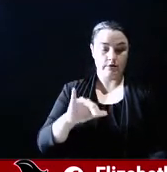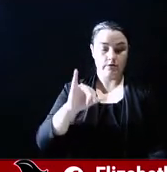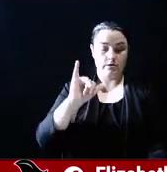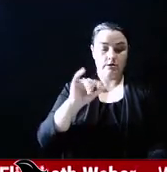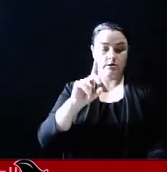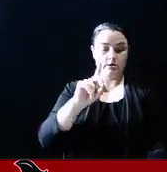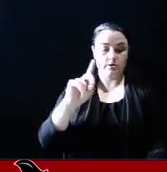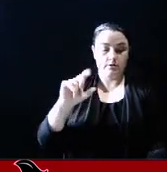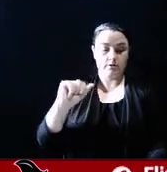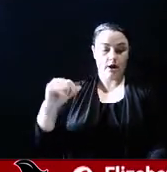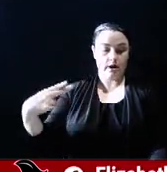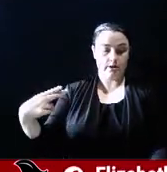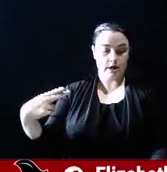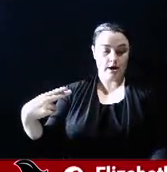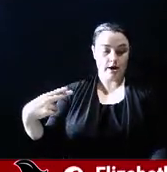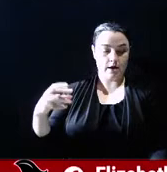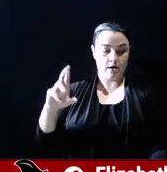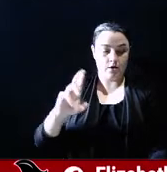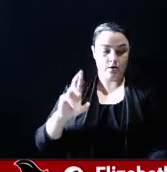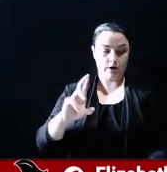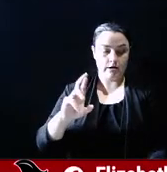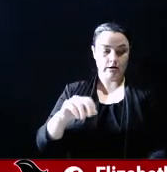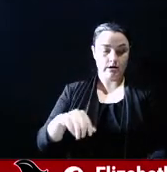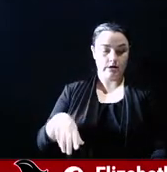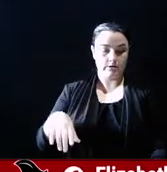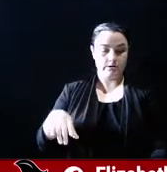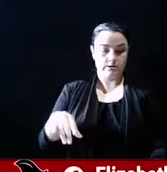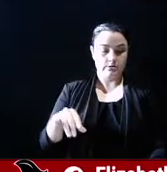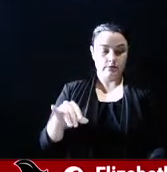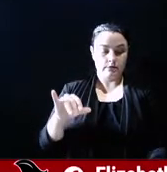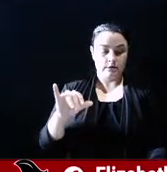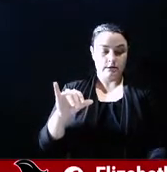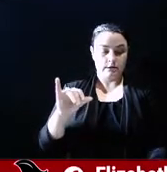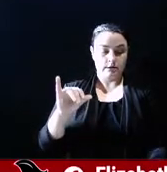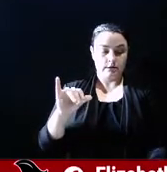Yede Emanuel Rodriguez Garay.